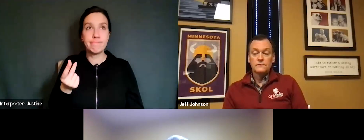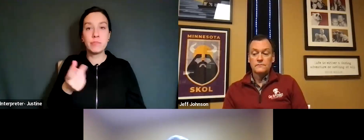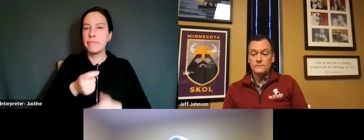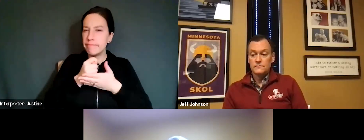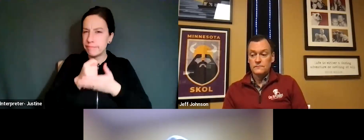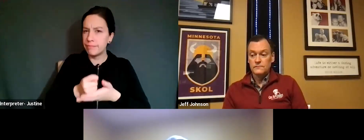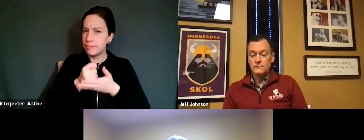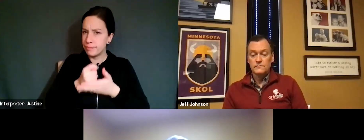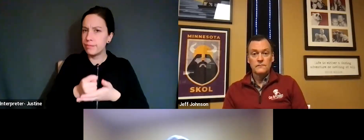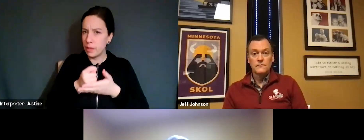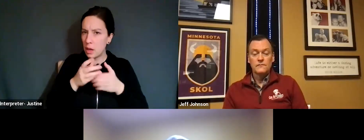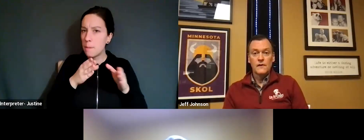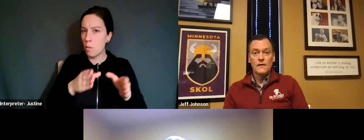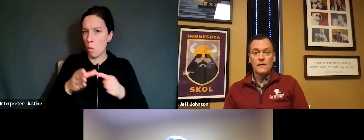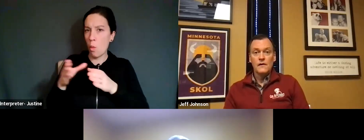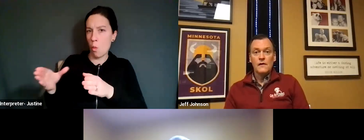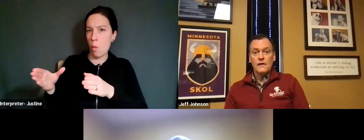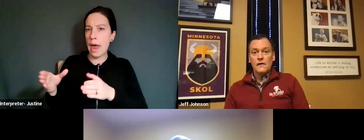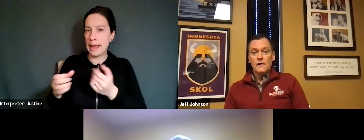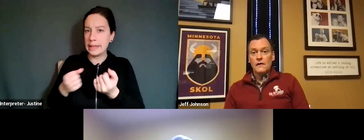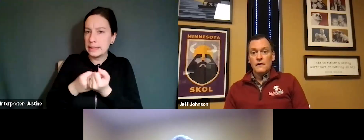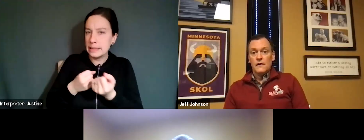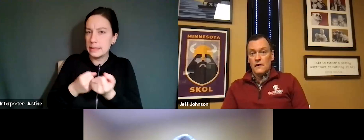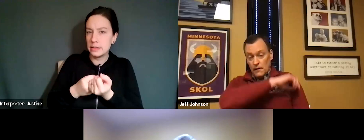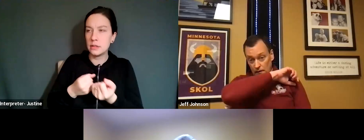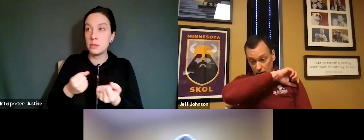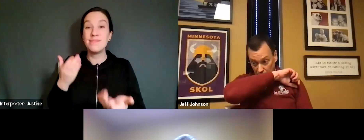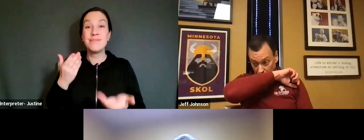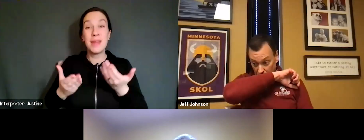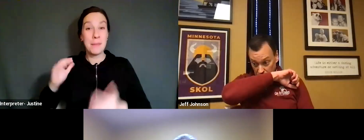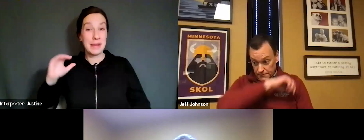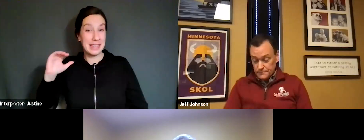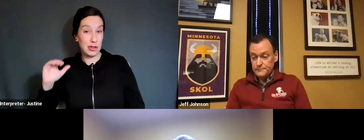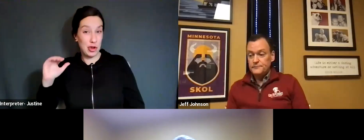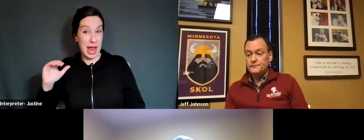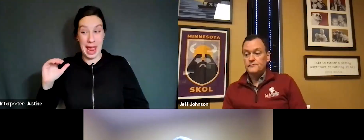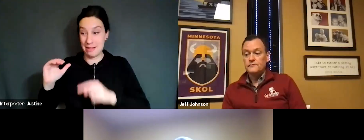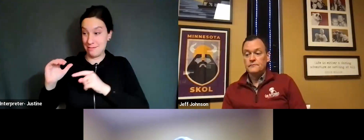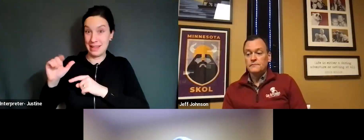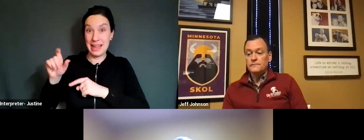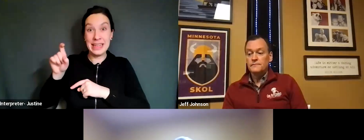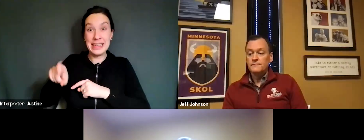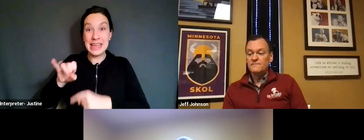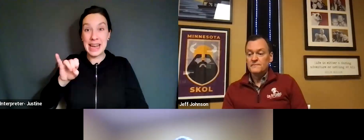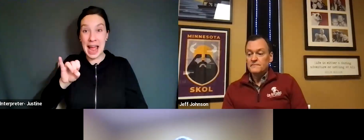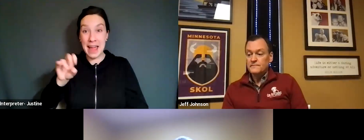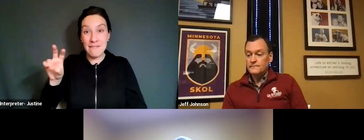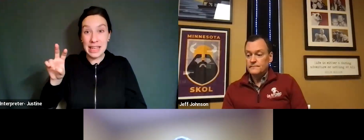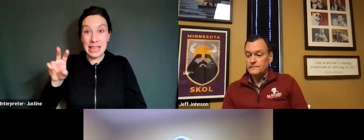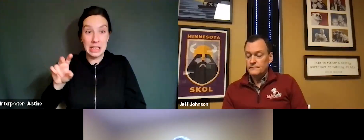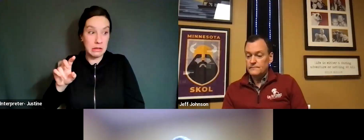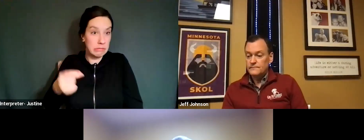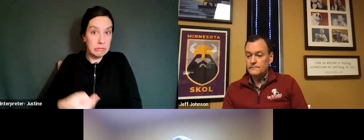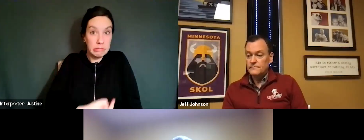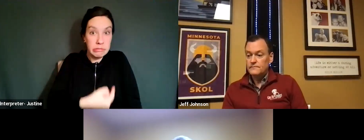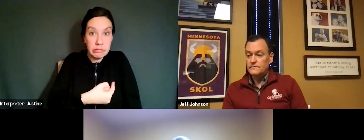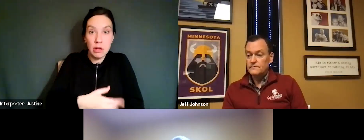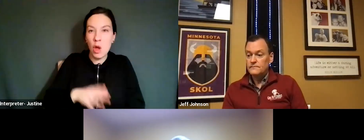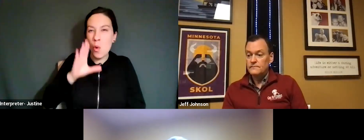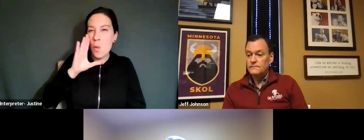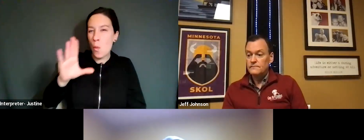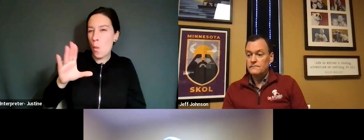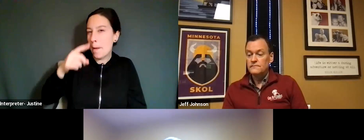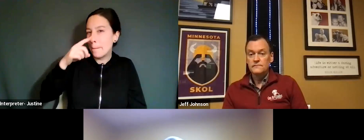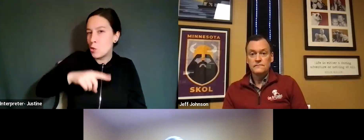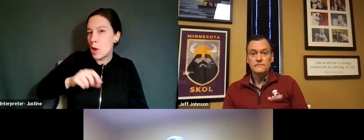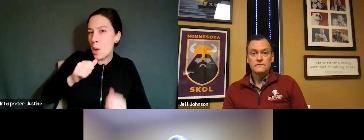help get the kids comfortable. You know, say a child is there and has to have an IV put in, they'll maybe do a pretend IV with the dog and show, see, it's